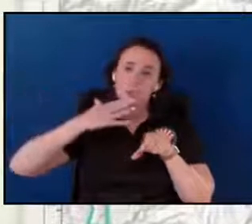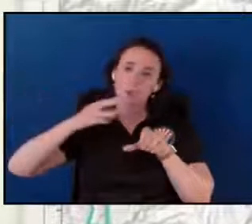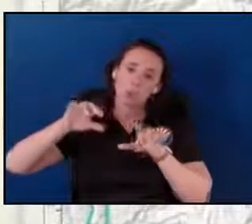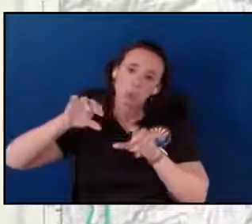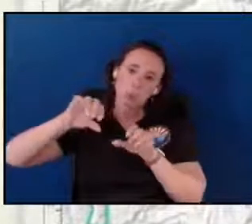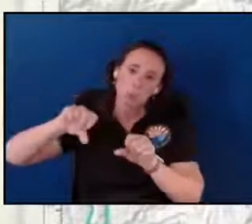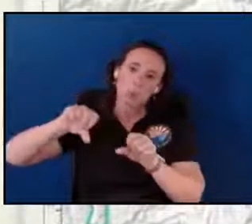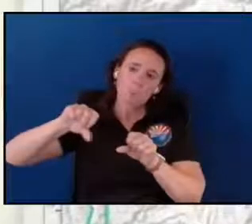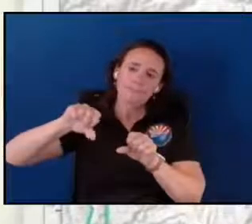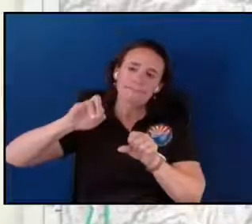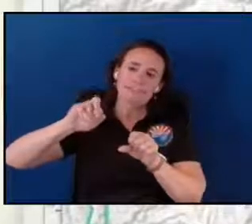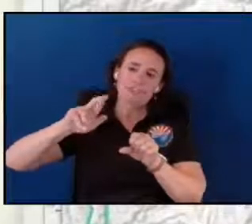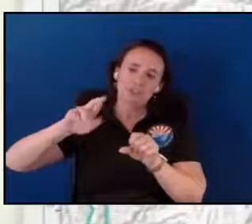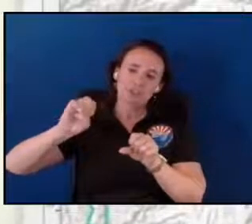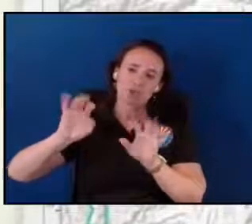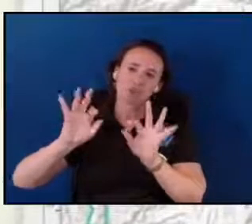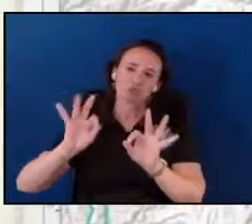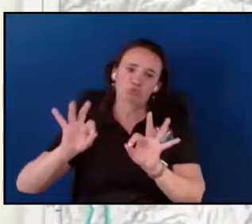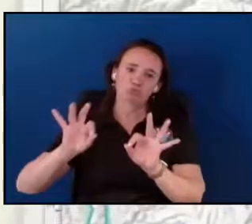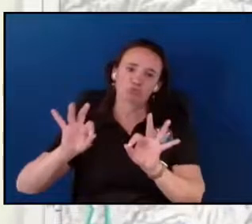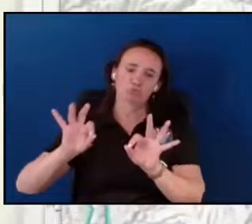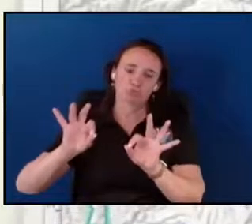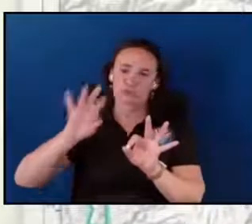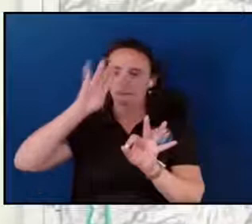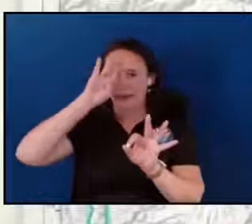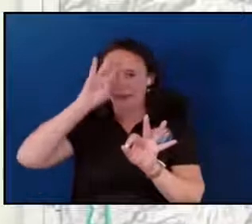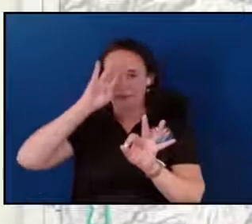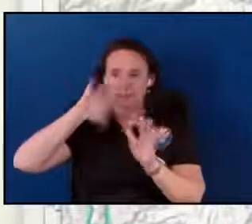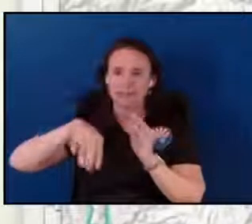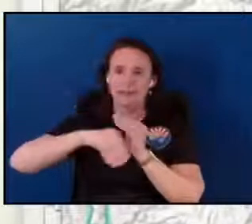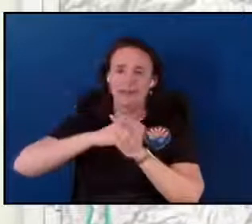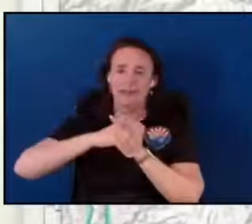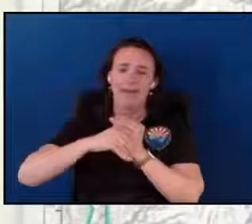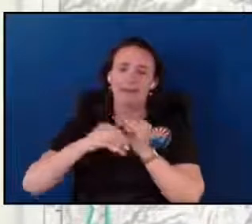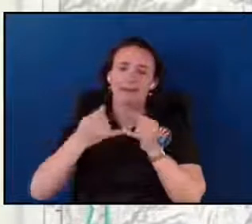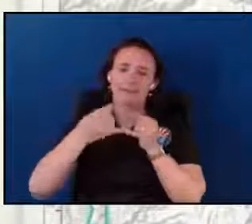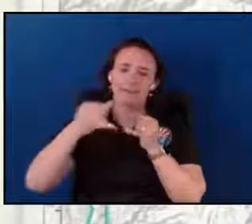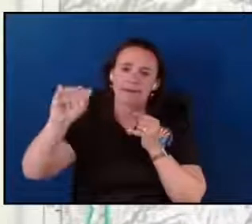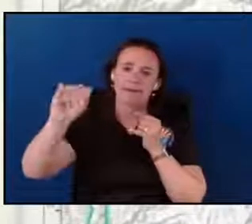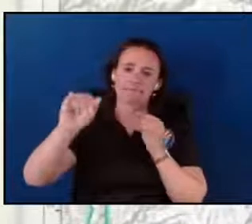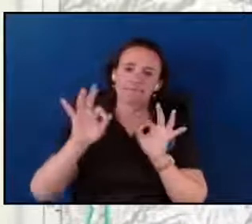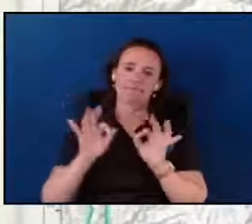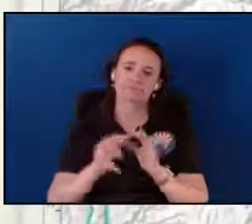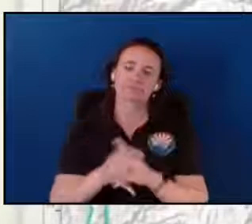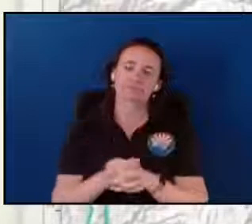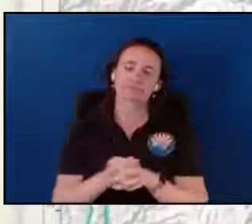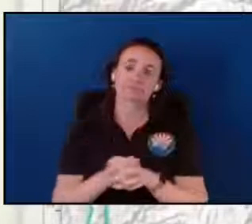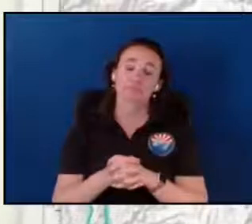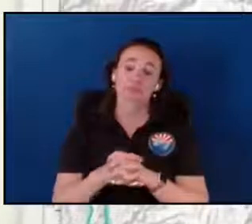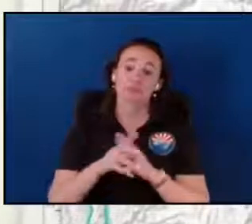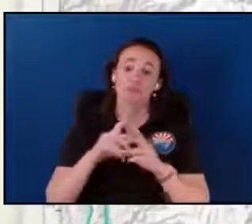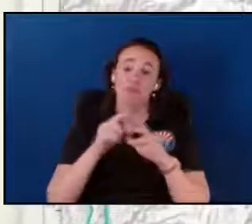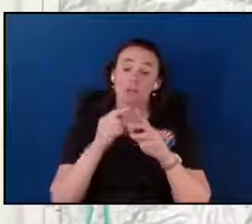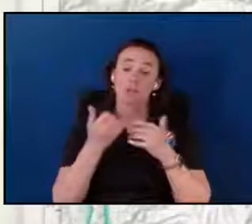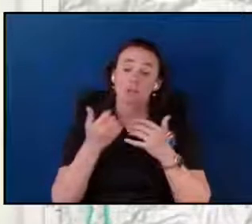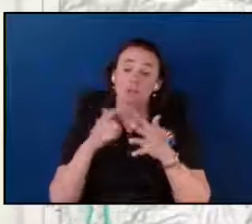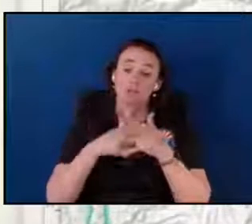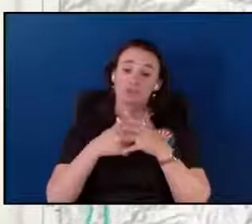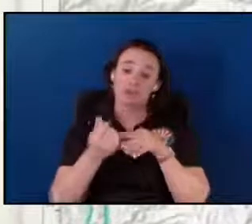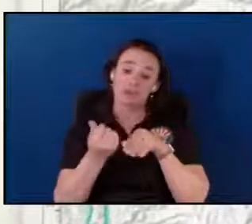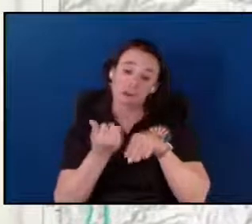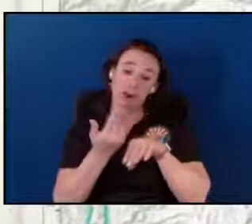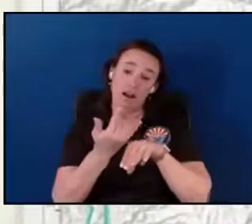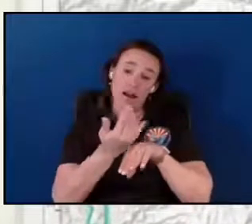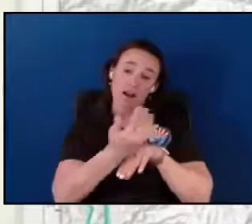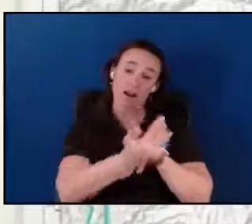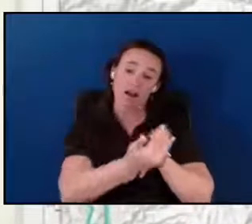usually a no-brainer for the firefighters. Put some line in there, contingency-wise. That way, when the fire starts to come